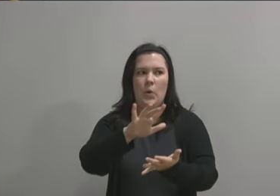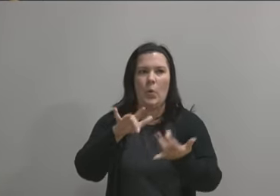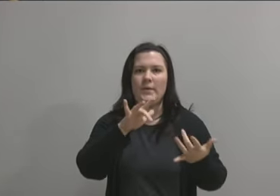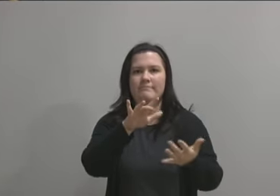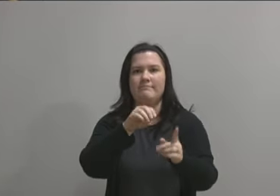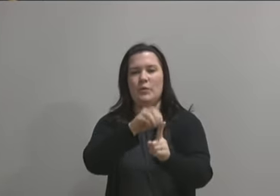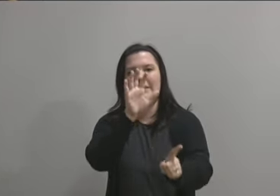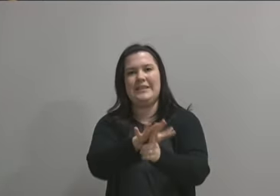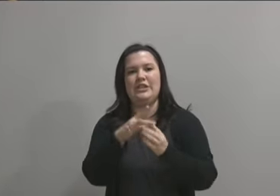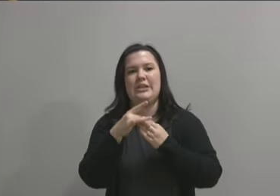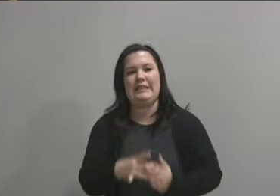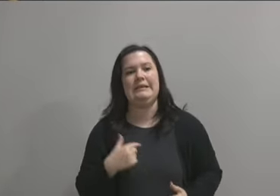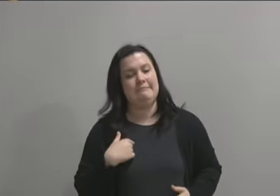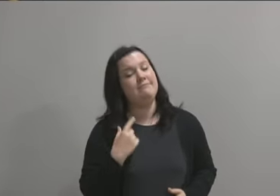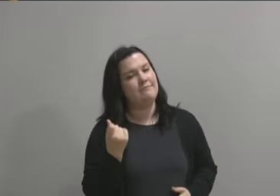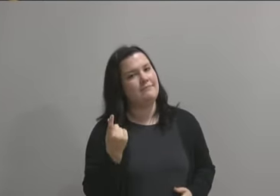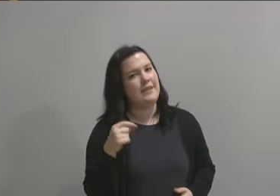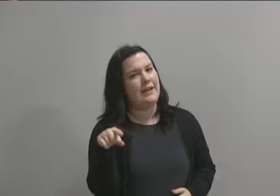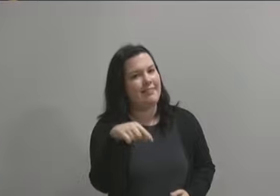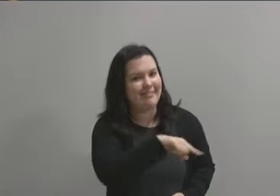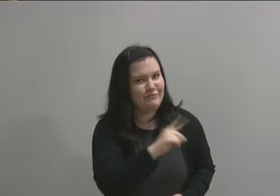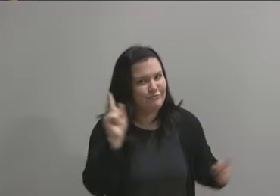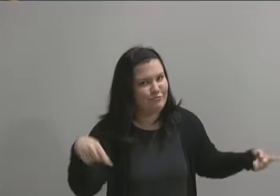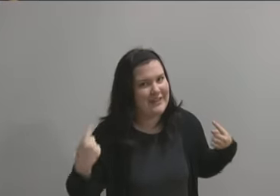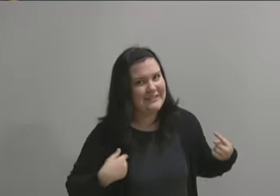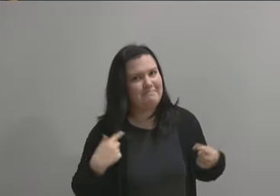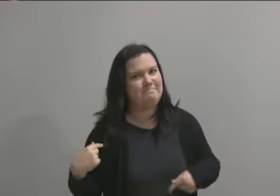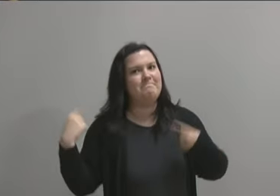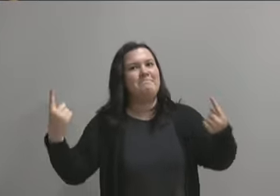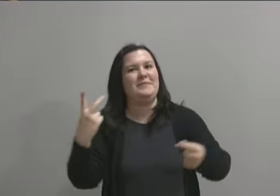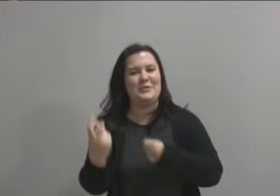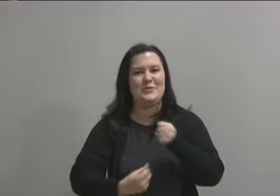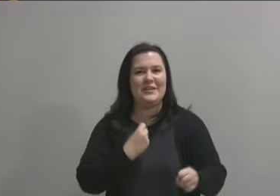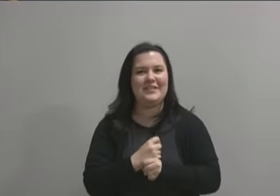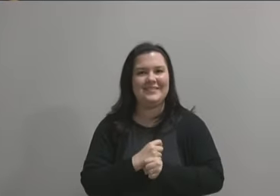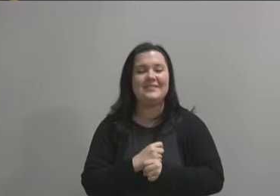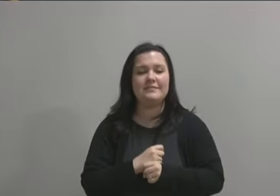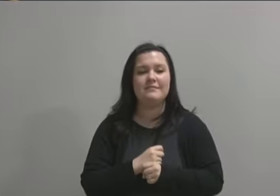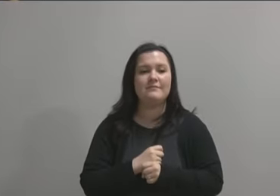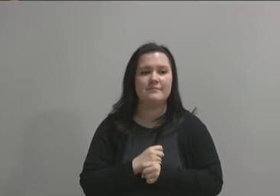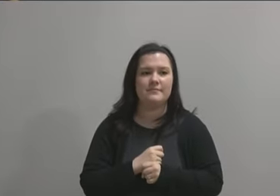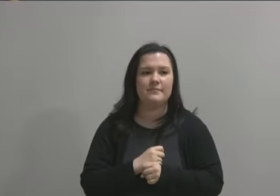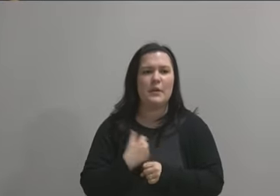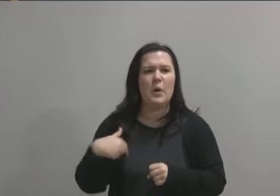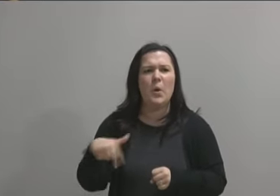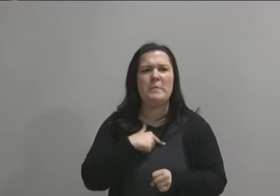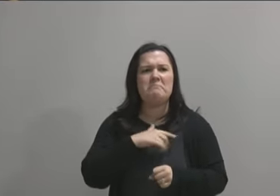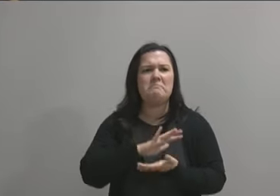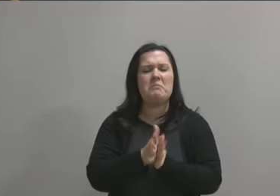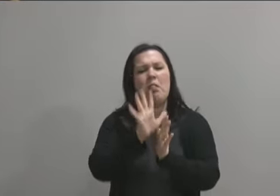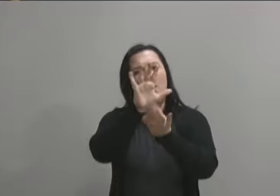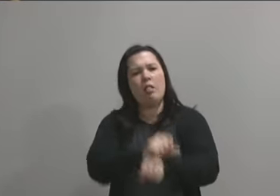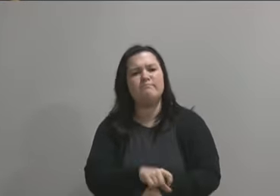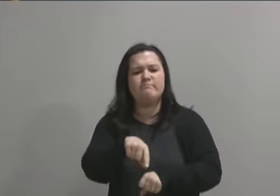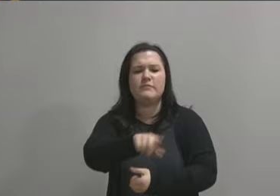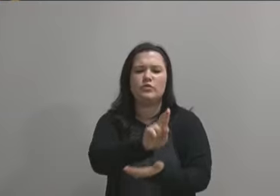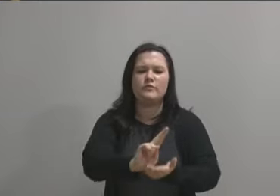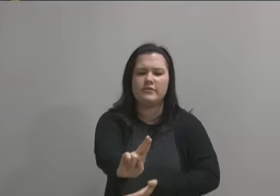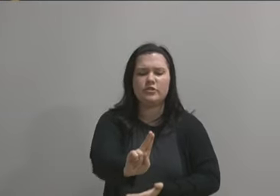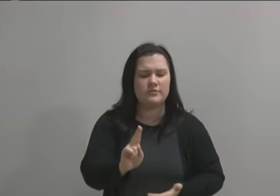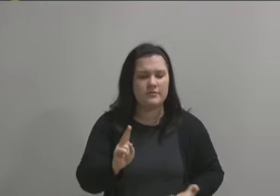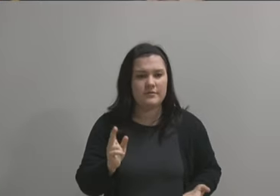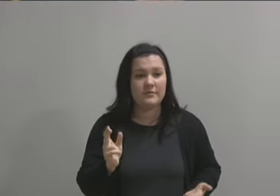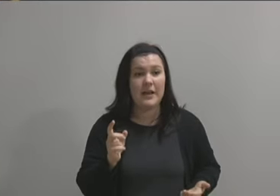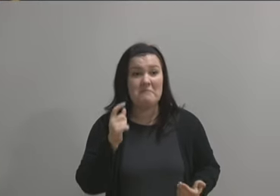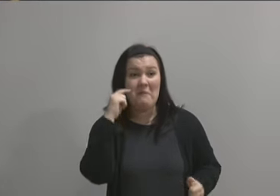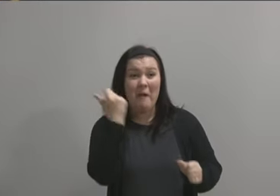would know, trust me, I was one for 2 years. It wasn't long before we grew accustomed to the university we've come to know and love. In fact, I still remember that first day when